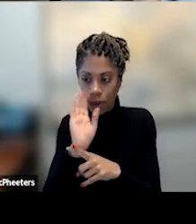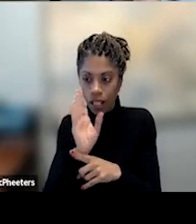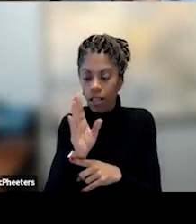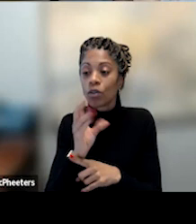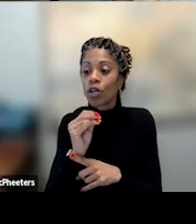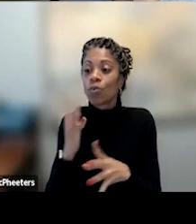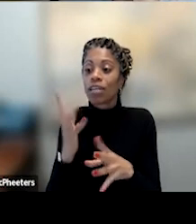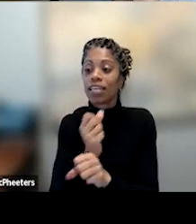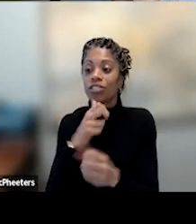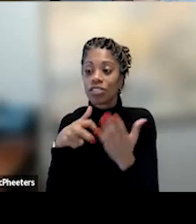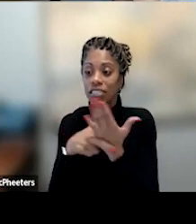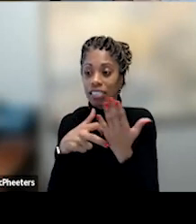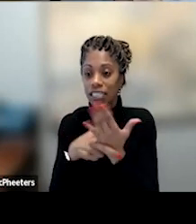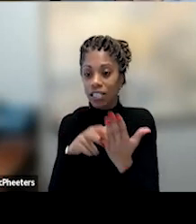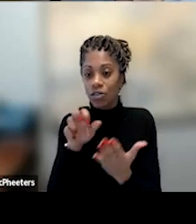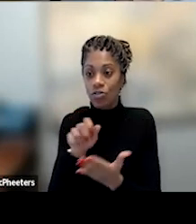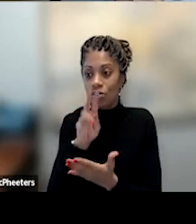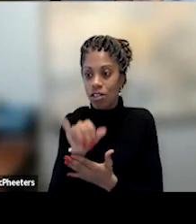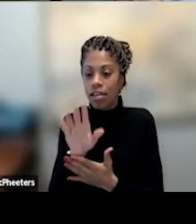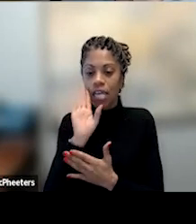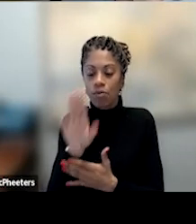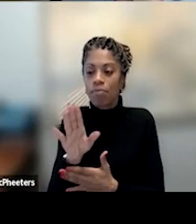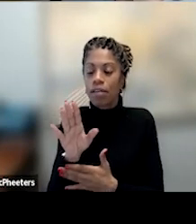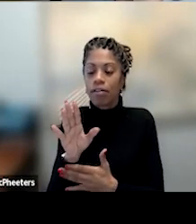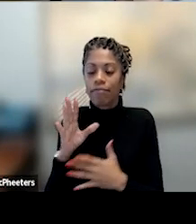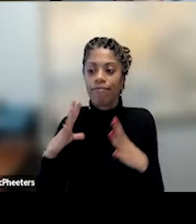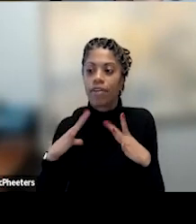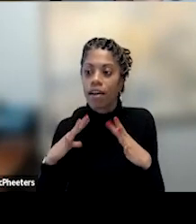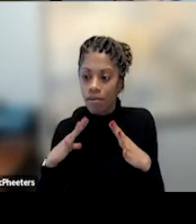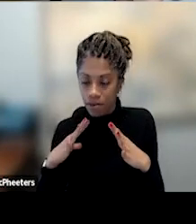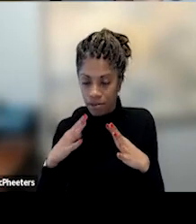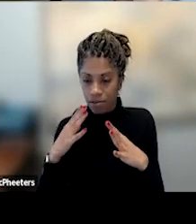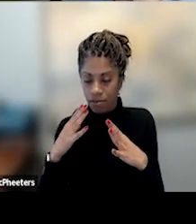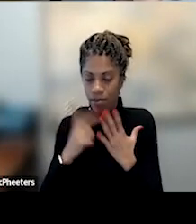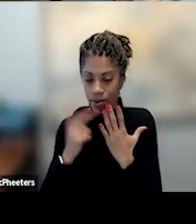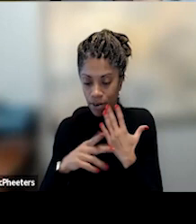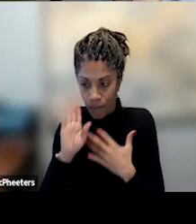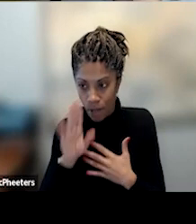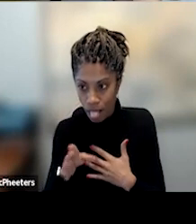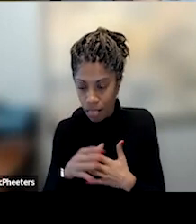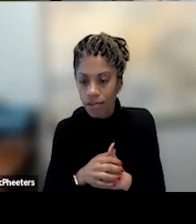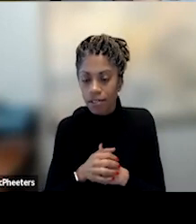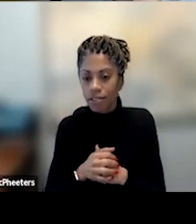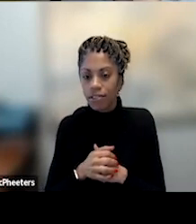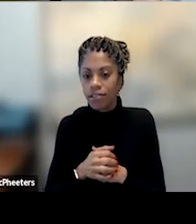ticket early, we're going to have just a phenomenal program for you all down in Atlanta with some really cool stuff